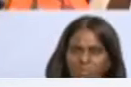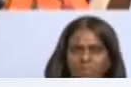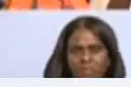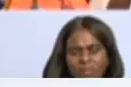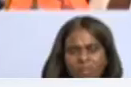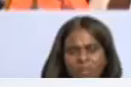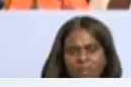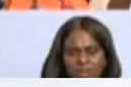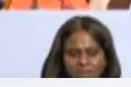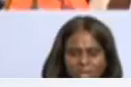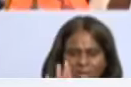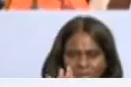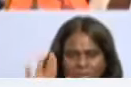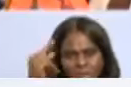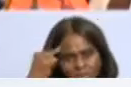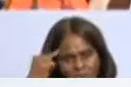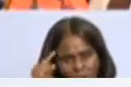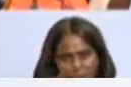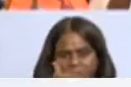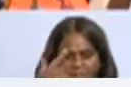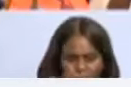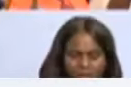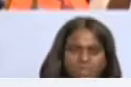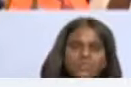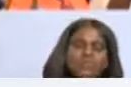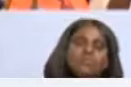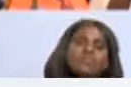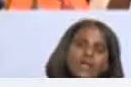that your government should address.